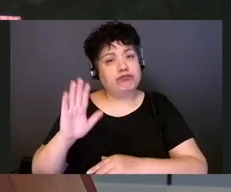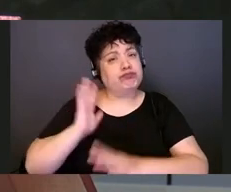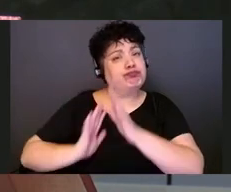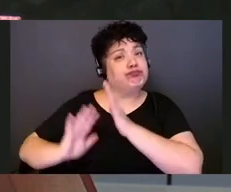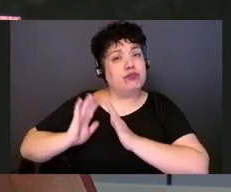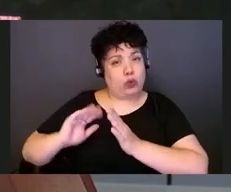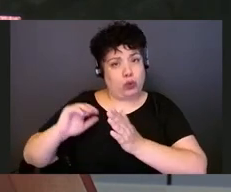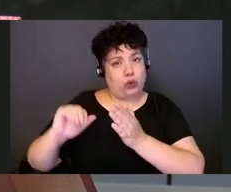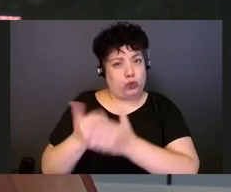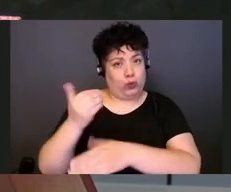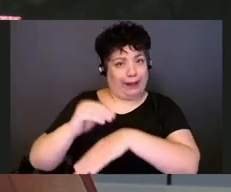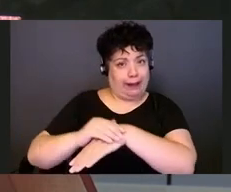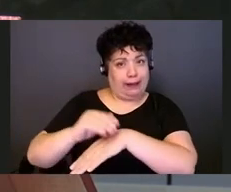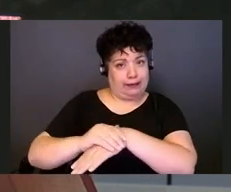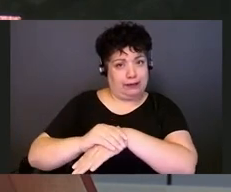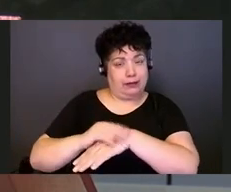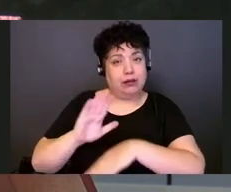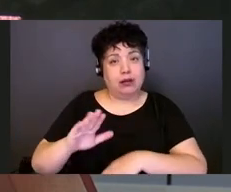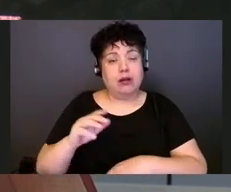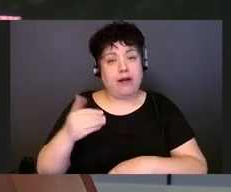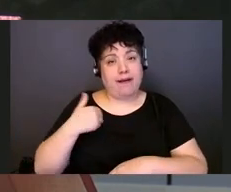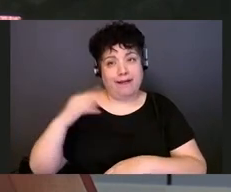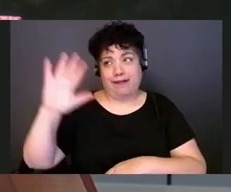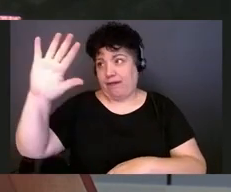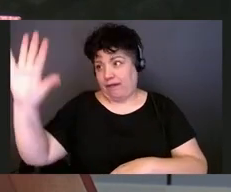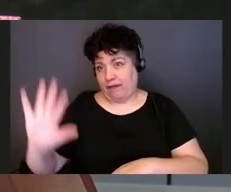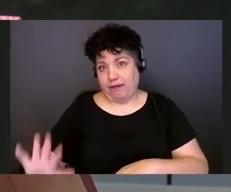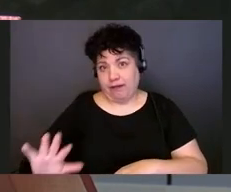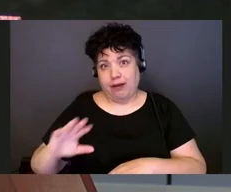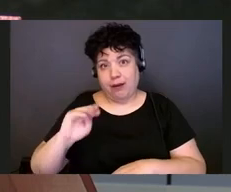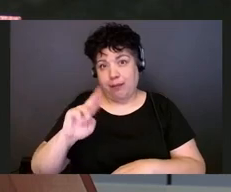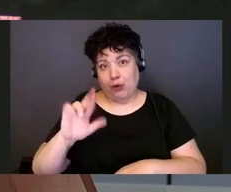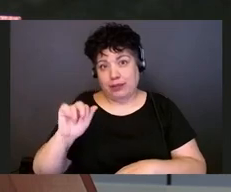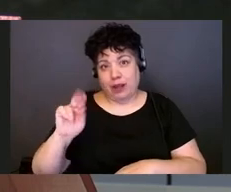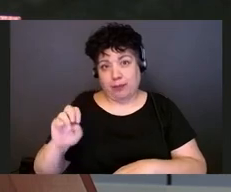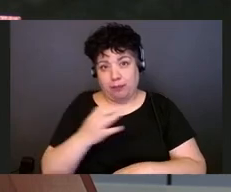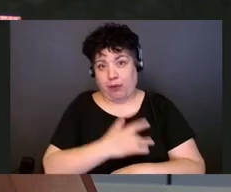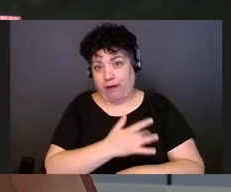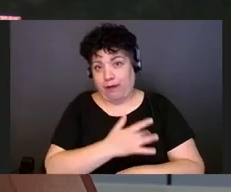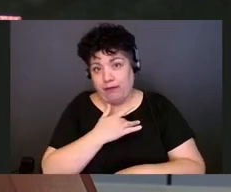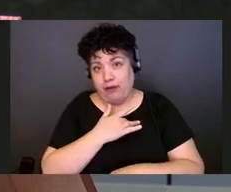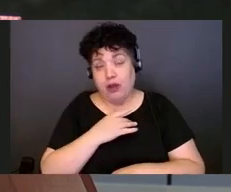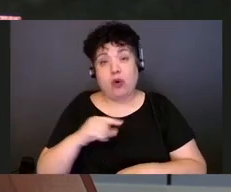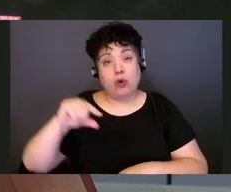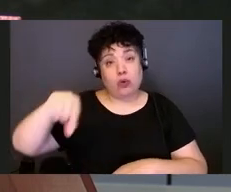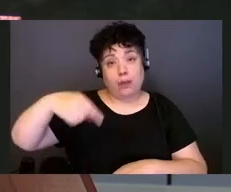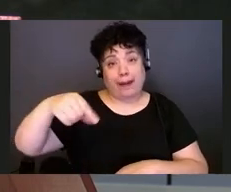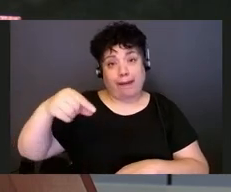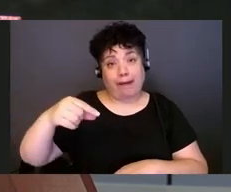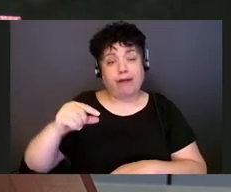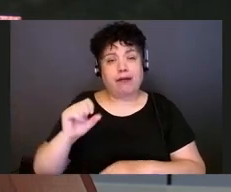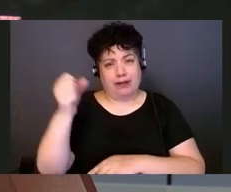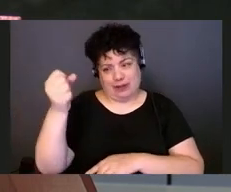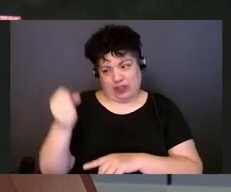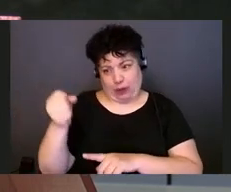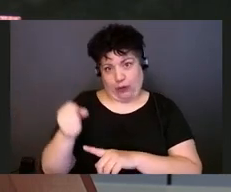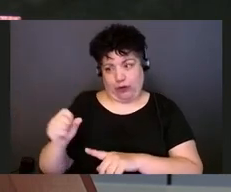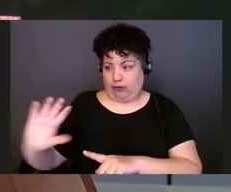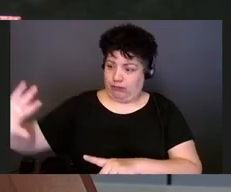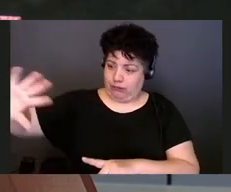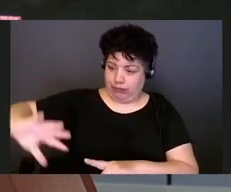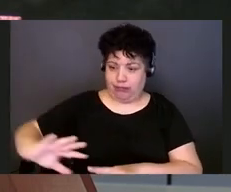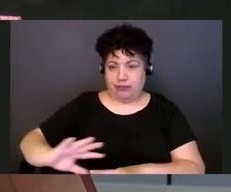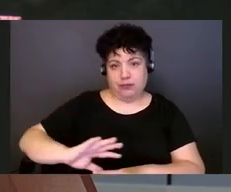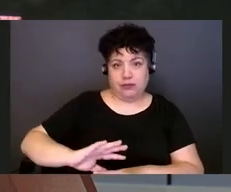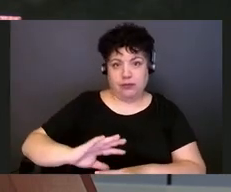the Maritime Provinces, and the southern part of Quebec. It was proven that